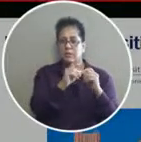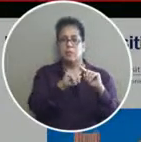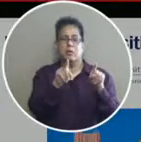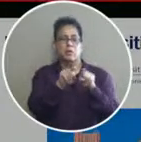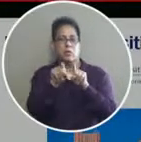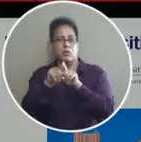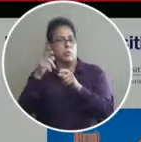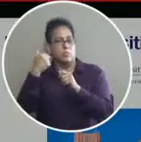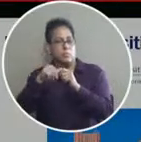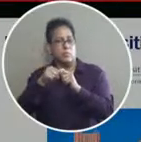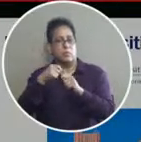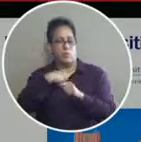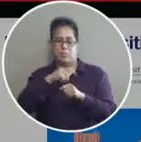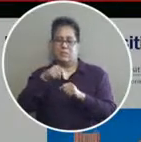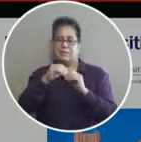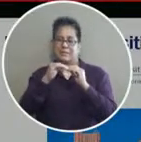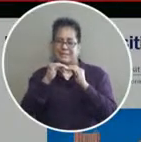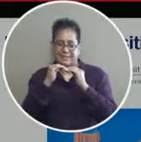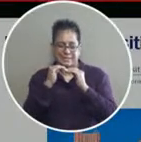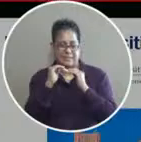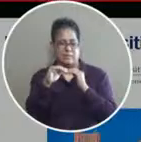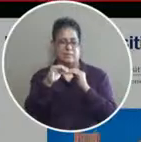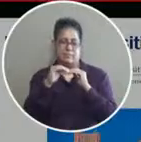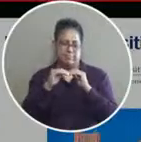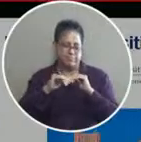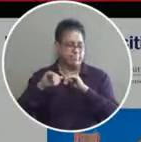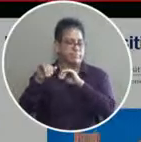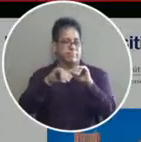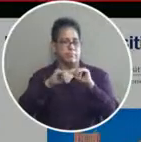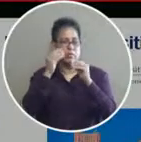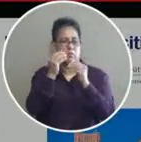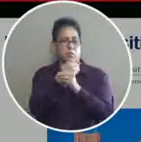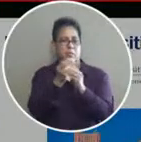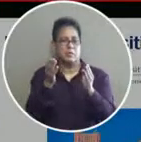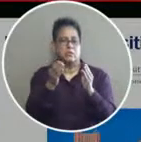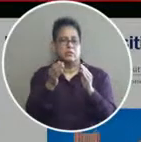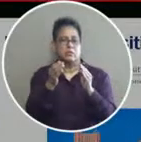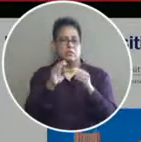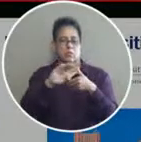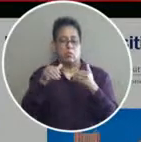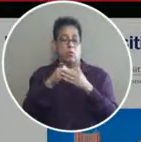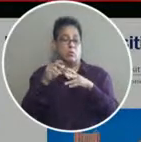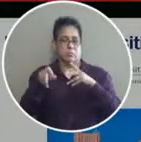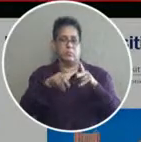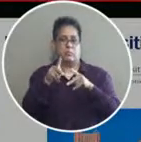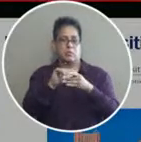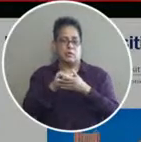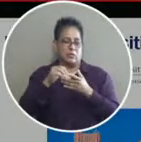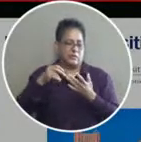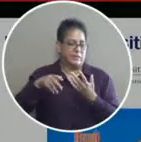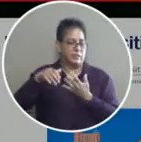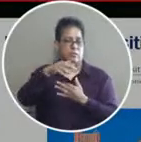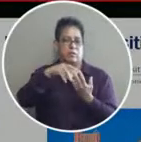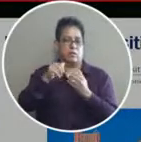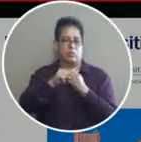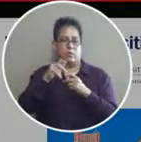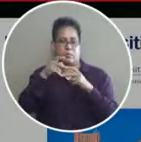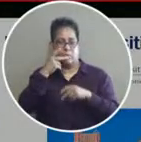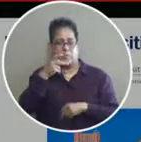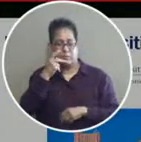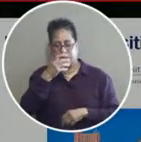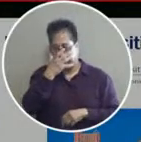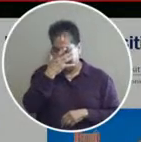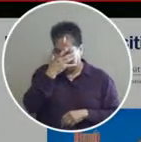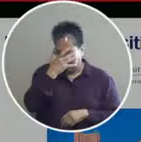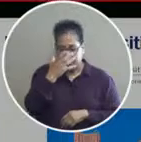also important that we have a consistency of information across all of the folks that have interaction with the public. And so